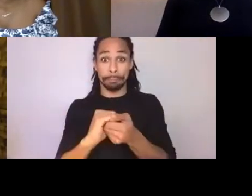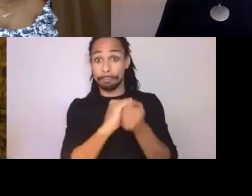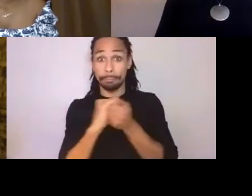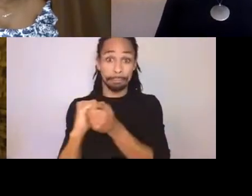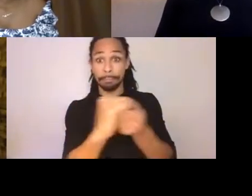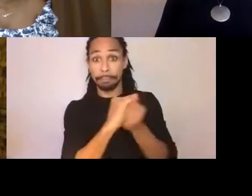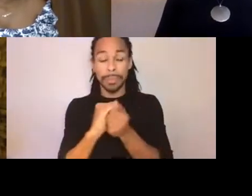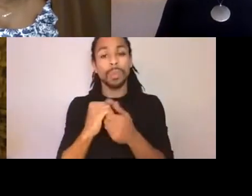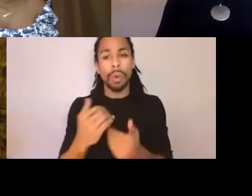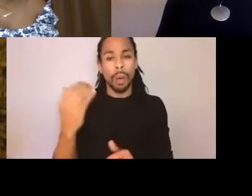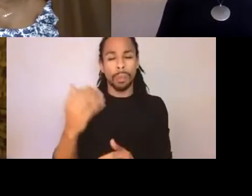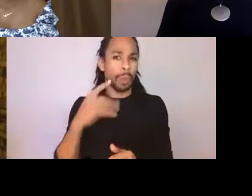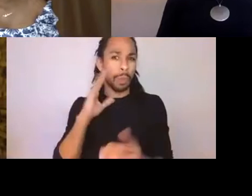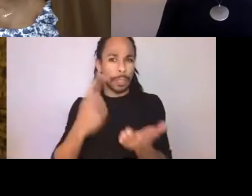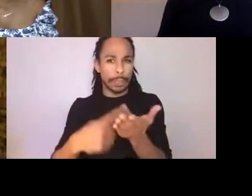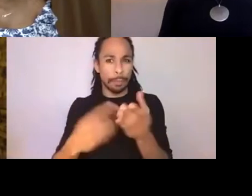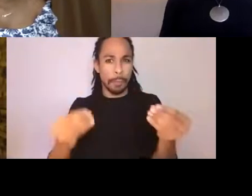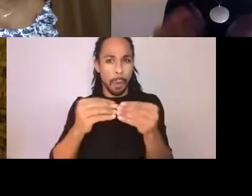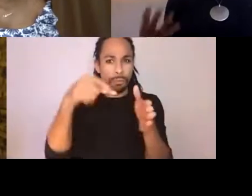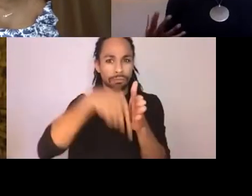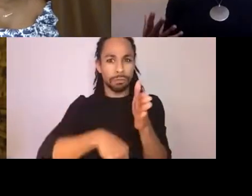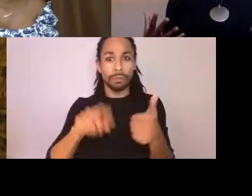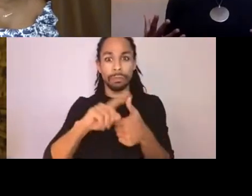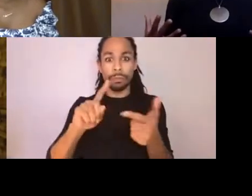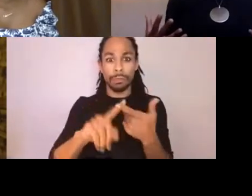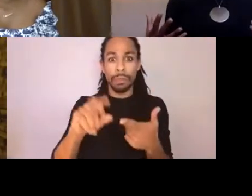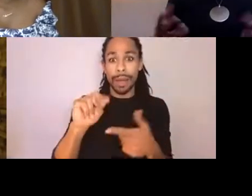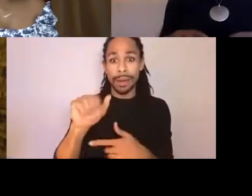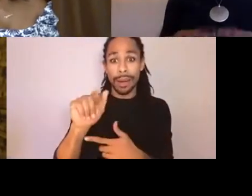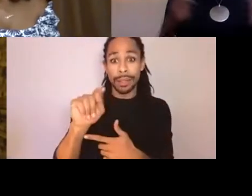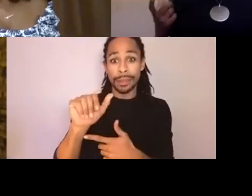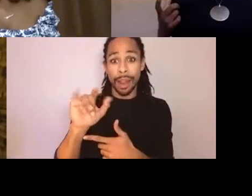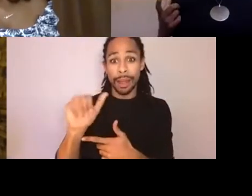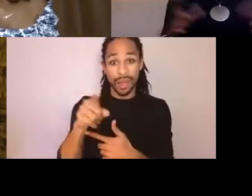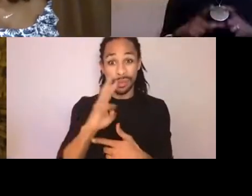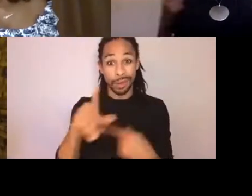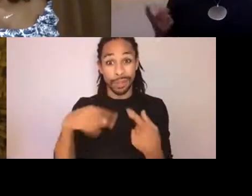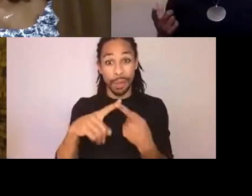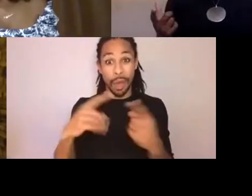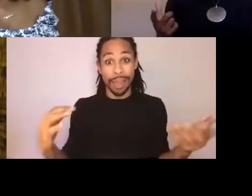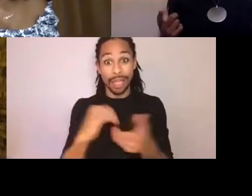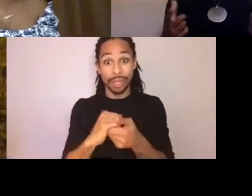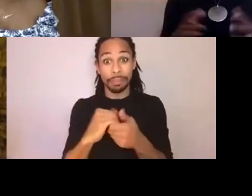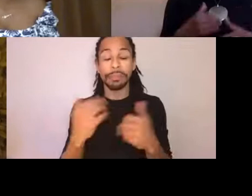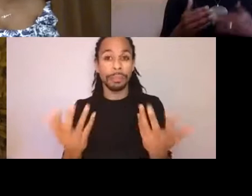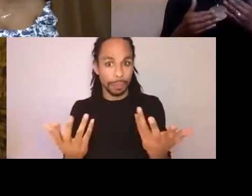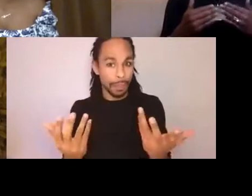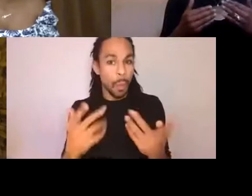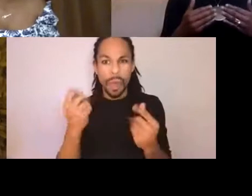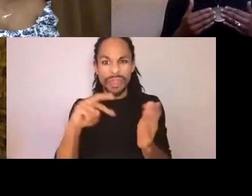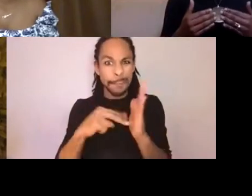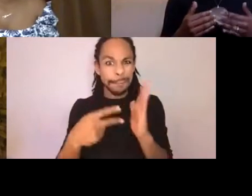mentioned having some strong thoughts and feelings around allyship and what that means institutionally, what it